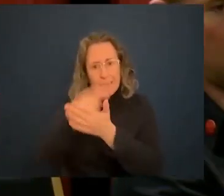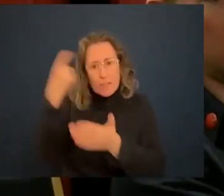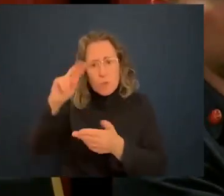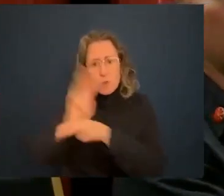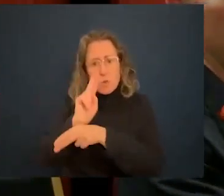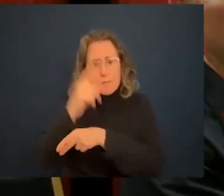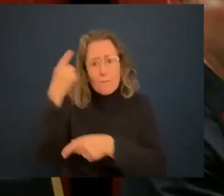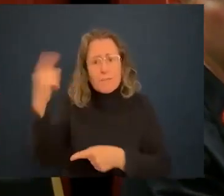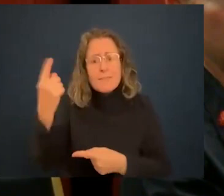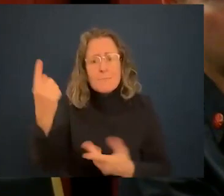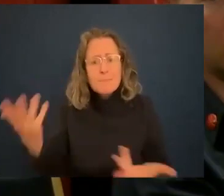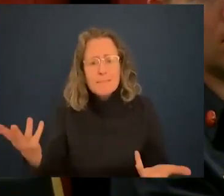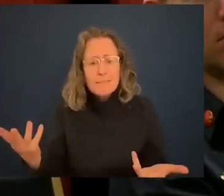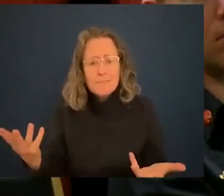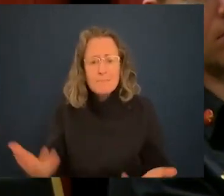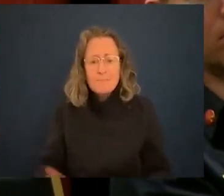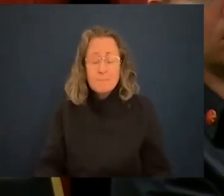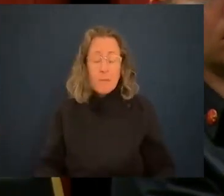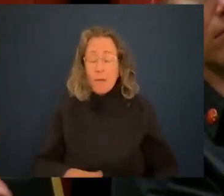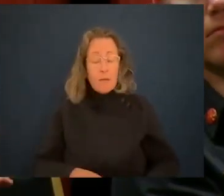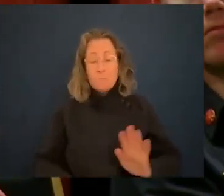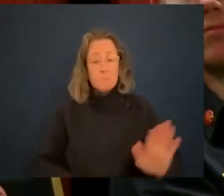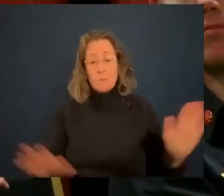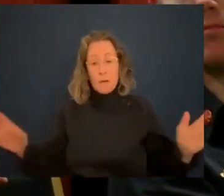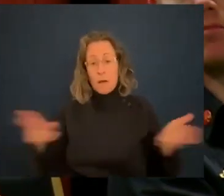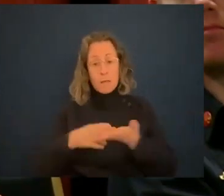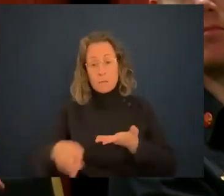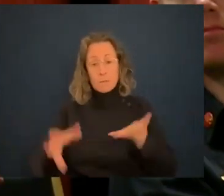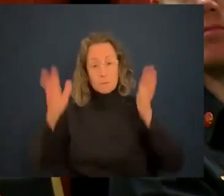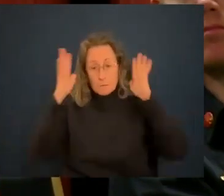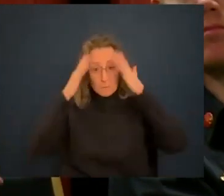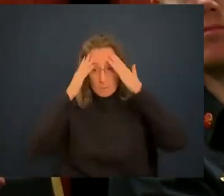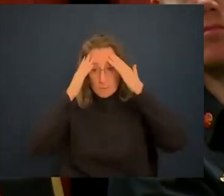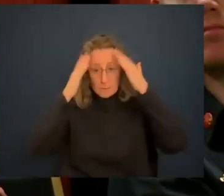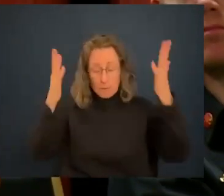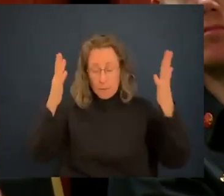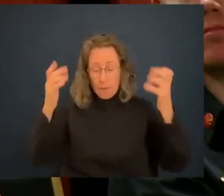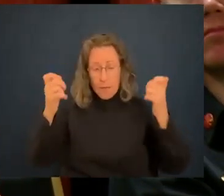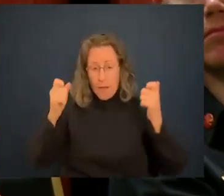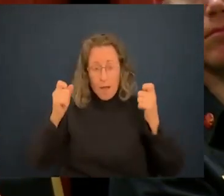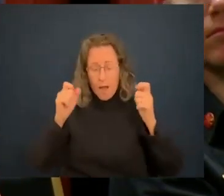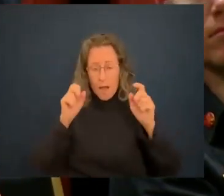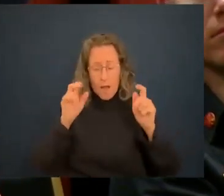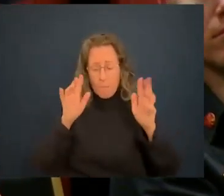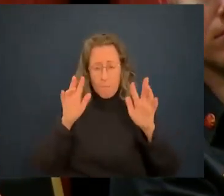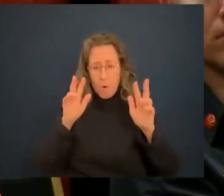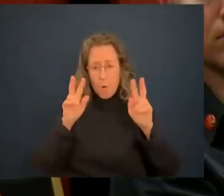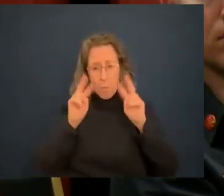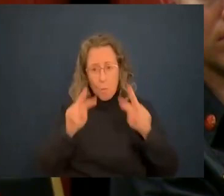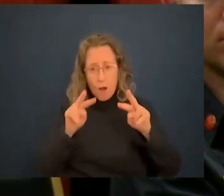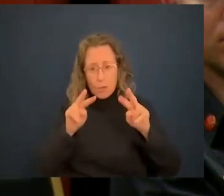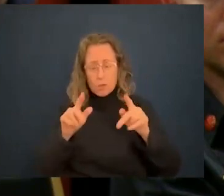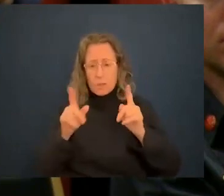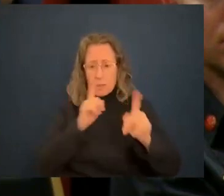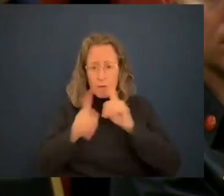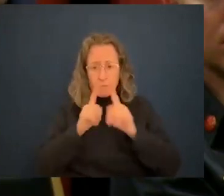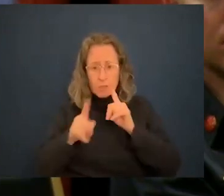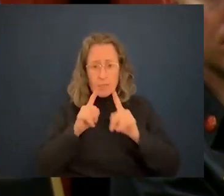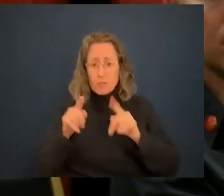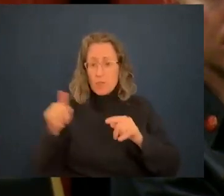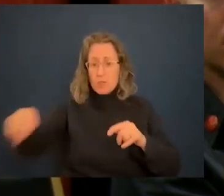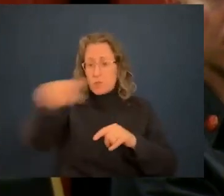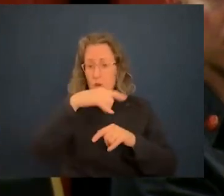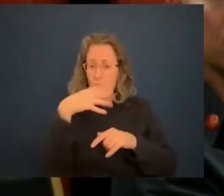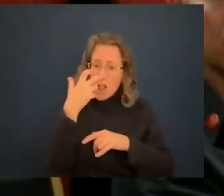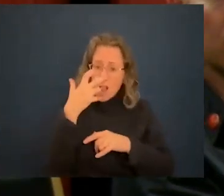and I'm I am honestly so I have been listening to this conversation unfold I'm I'm hearing everybody is irritated up there